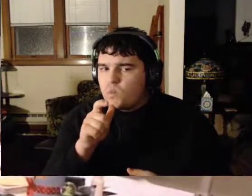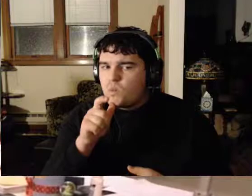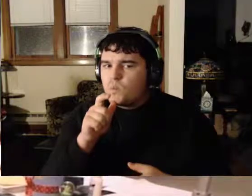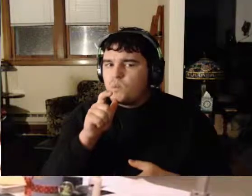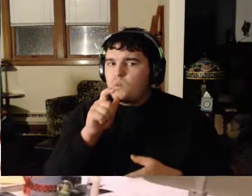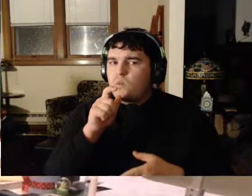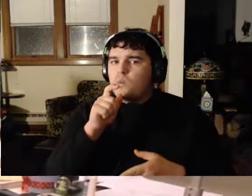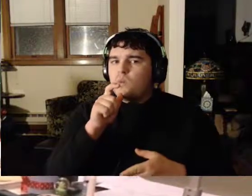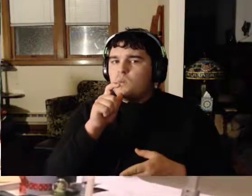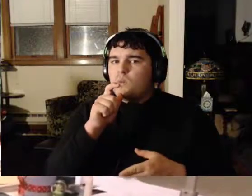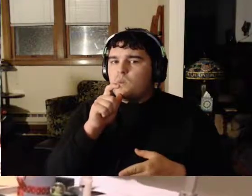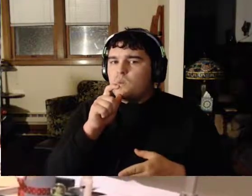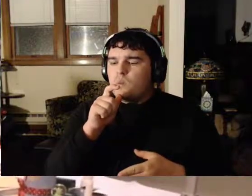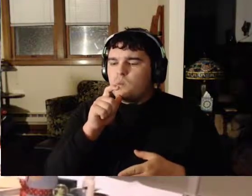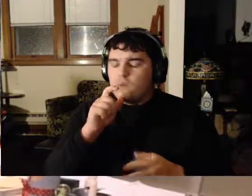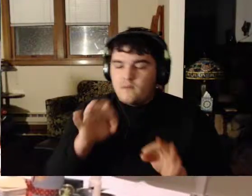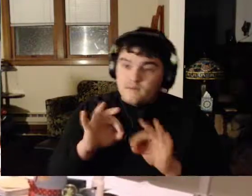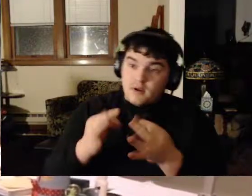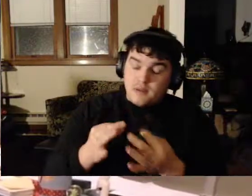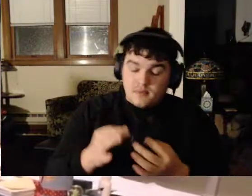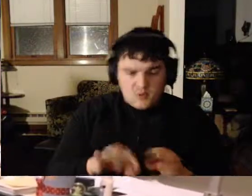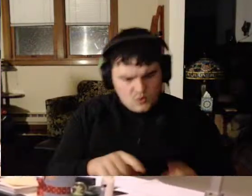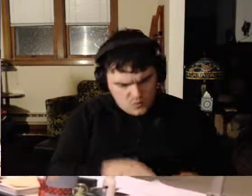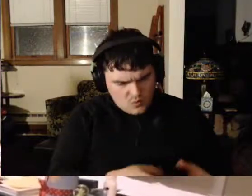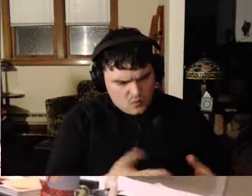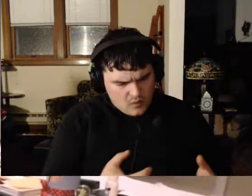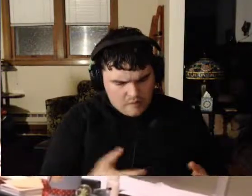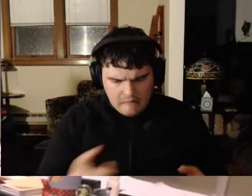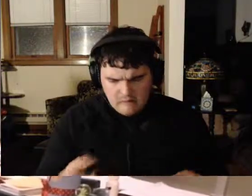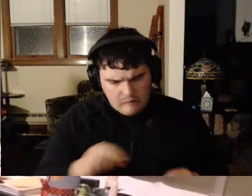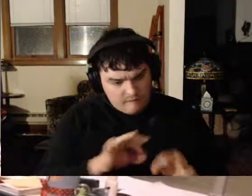Family. You want your family to read about a running back?